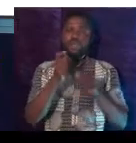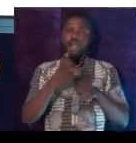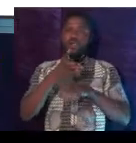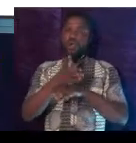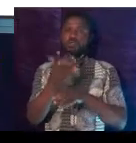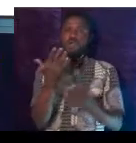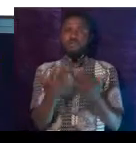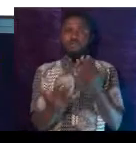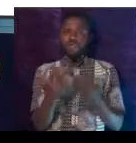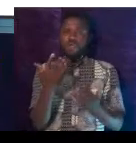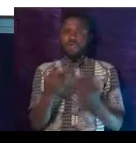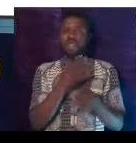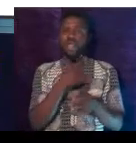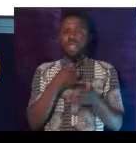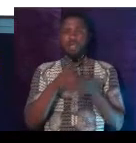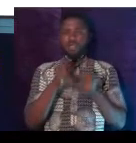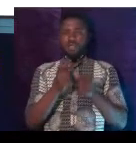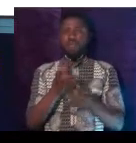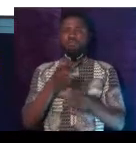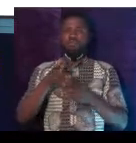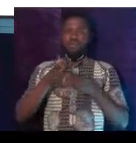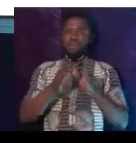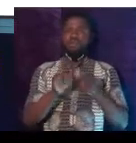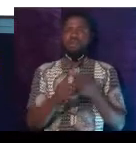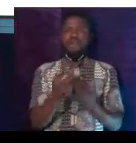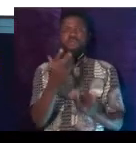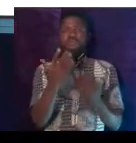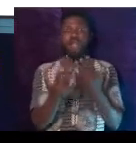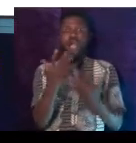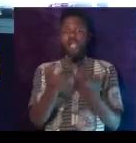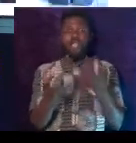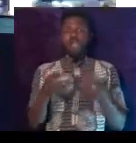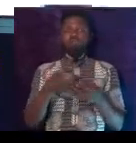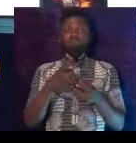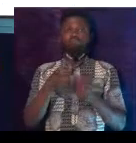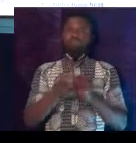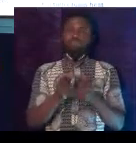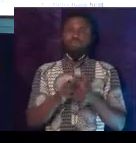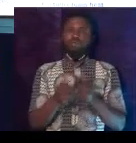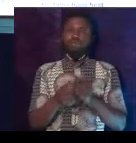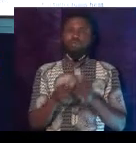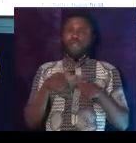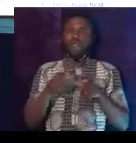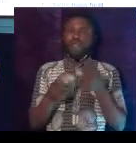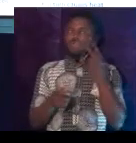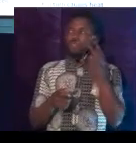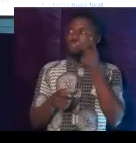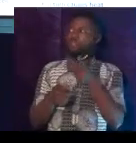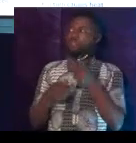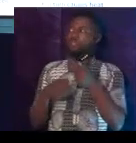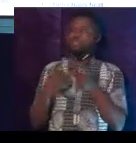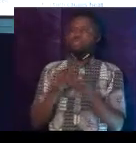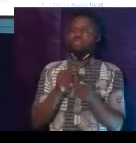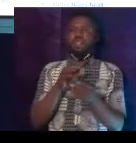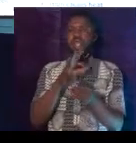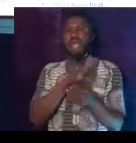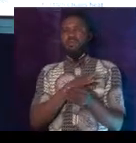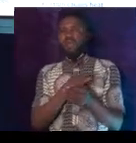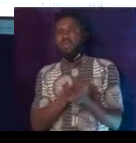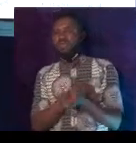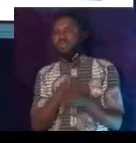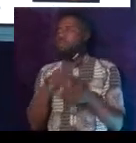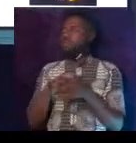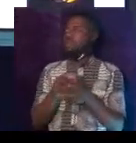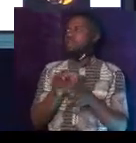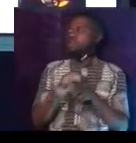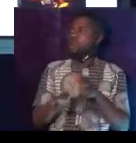fire, and this can lead to fire outbreak. That's another disadvantage. Now let's look at the advantages we have talked